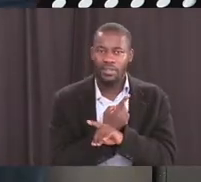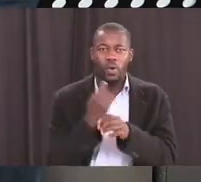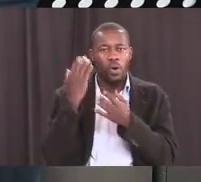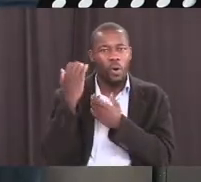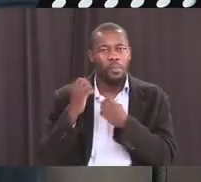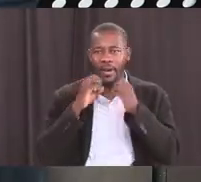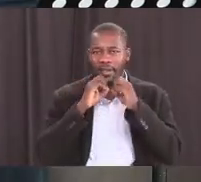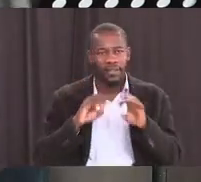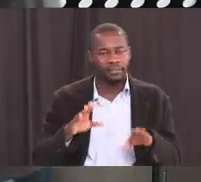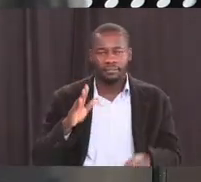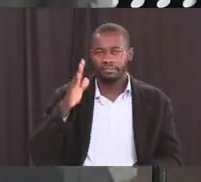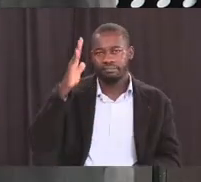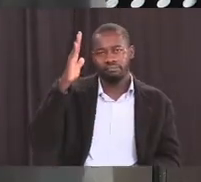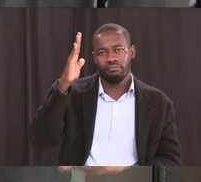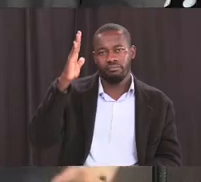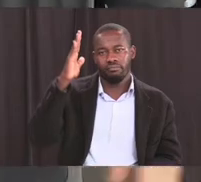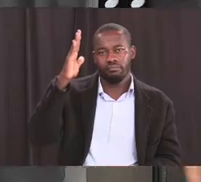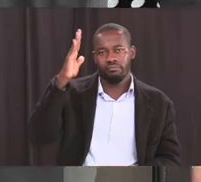Can we all stand together?